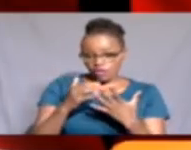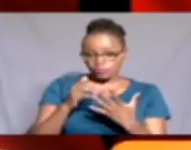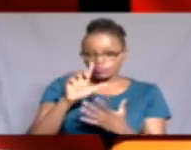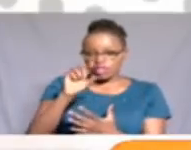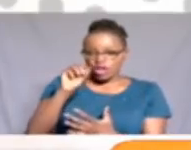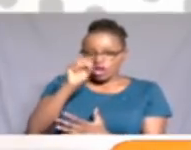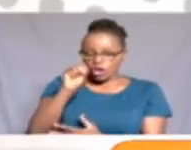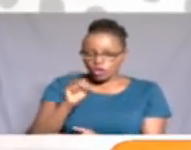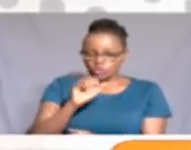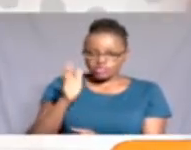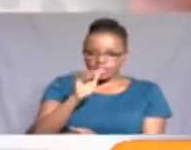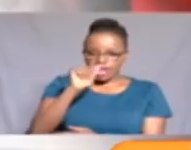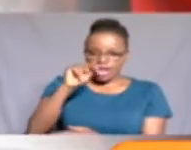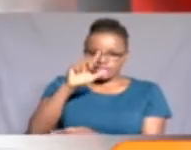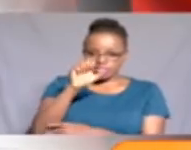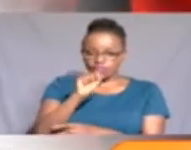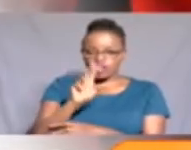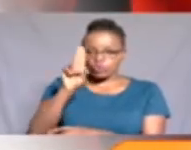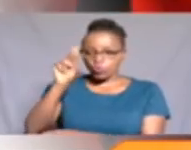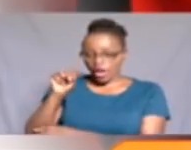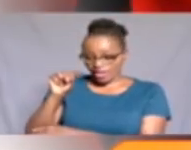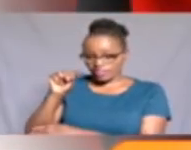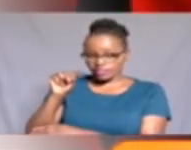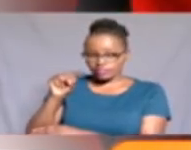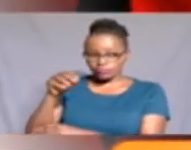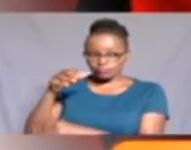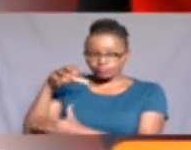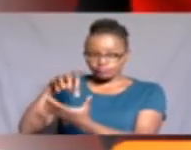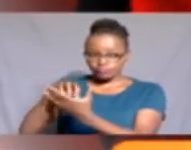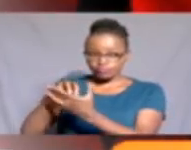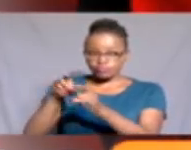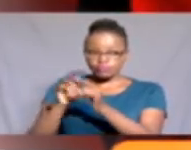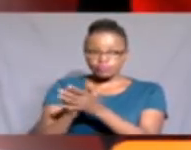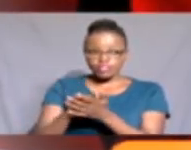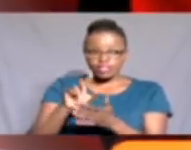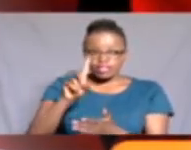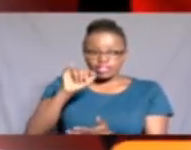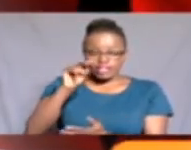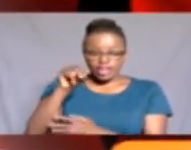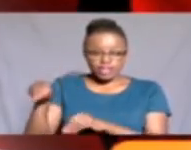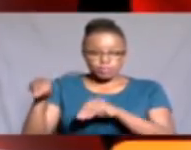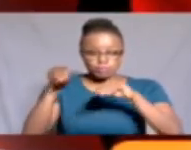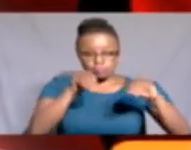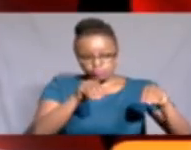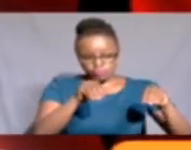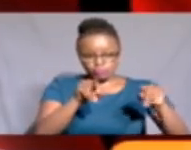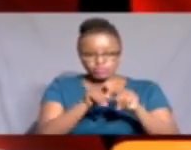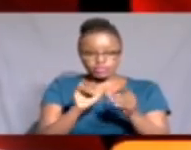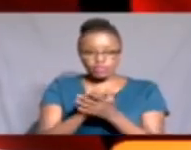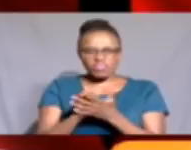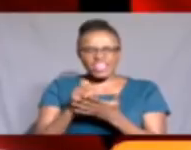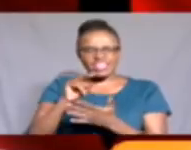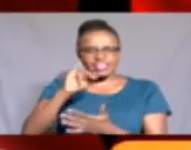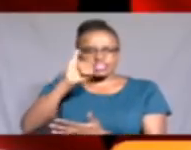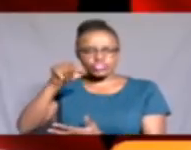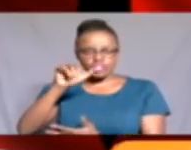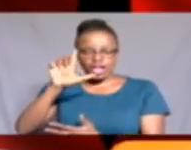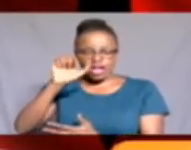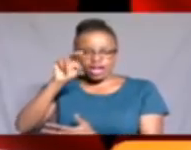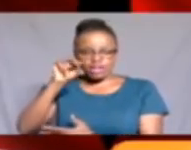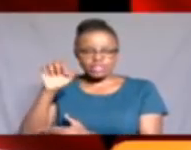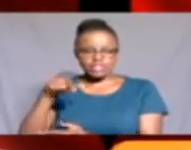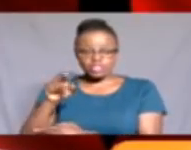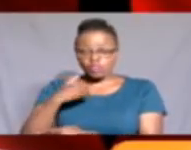Njambi Kinyongo, at the UN Habitat, while Diana Kiambuthi moves to Stockholm. Jacqueline Yonga has been named